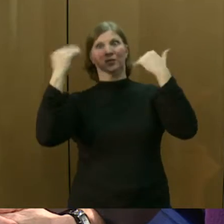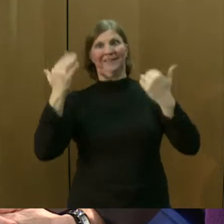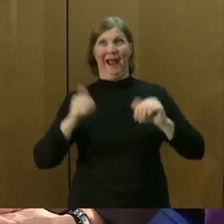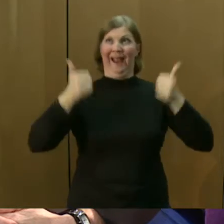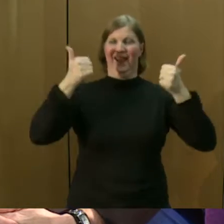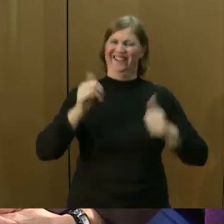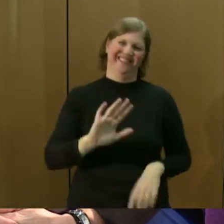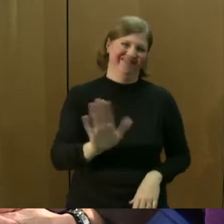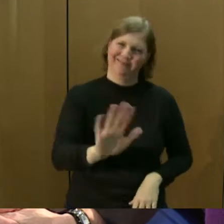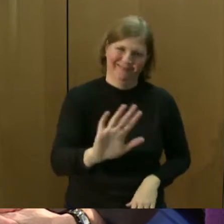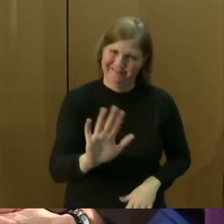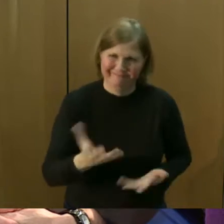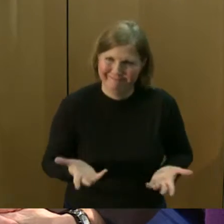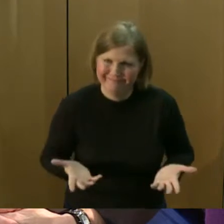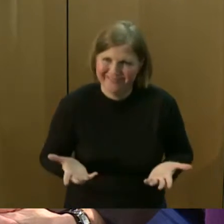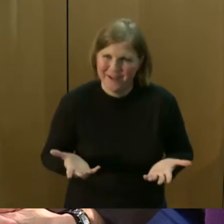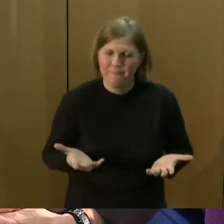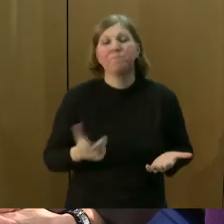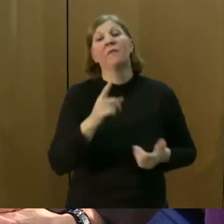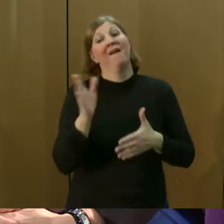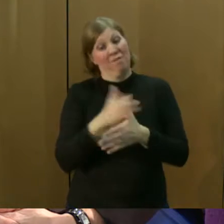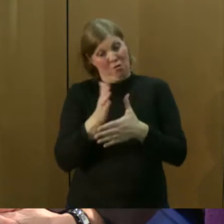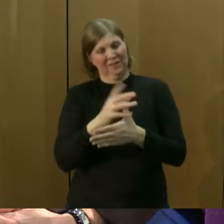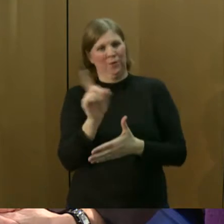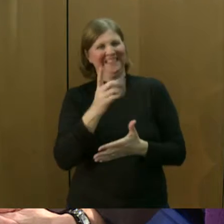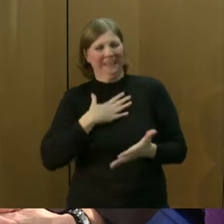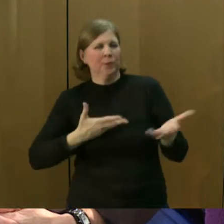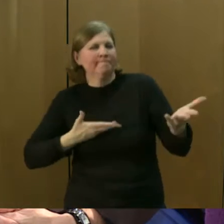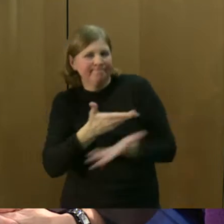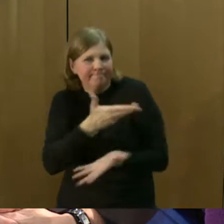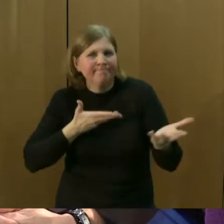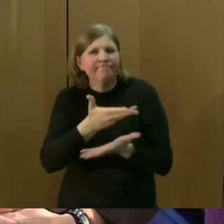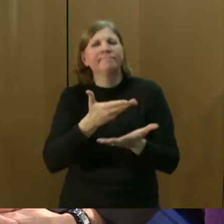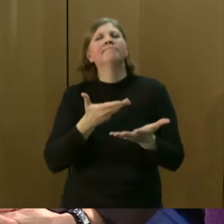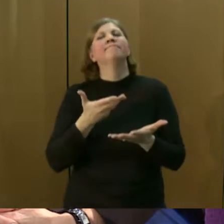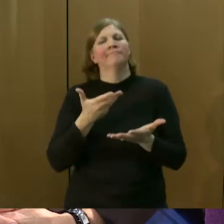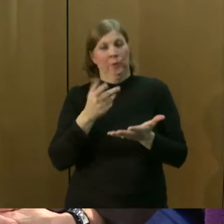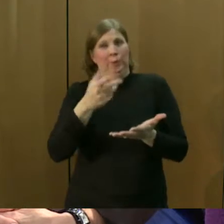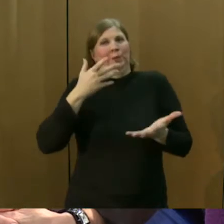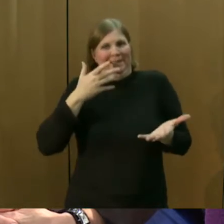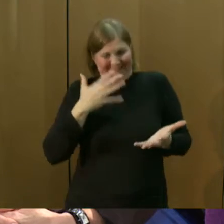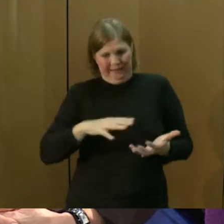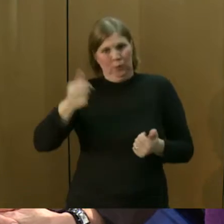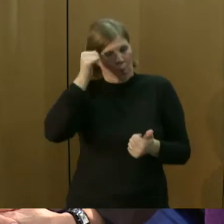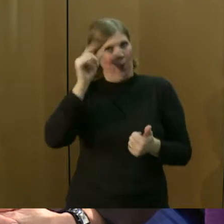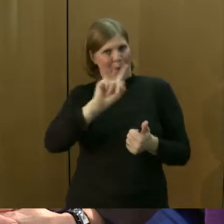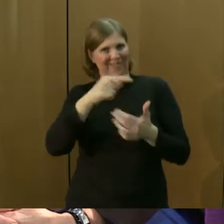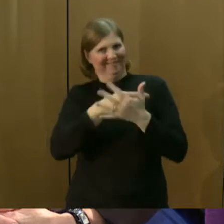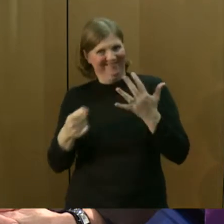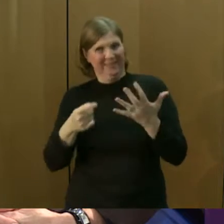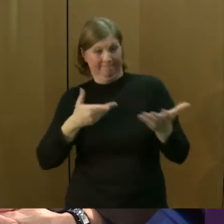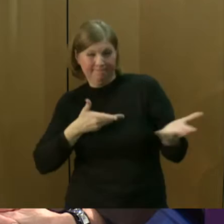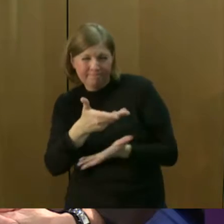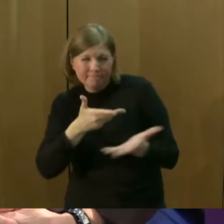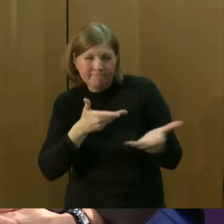all a conversation with the venue. You need to. If there are things that you definitely require, you have to make sure that they're there. If they're not there and